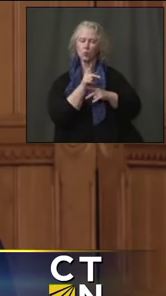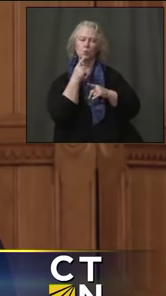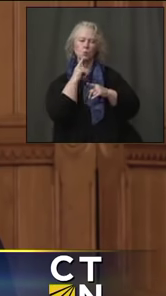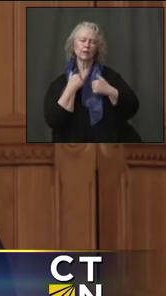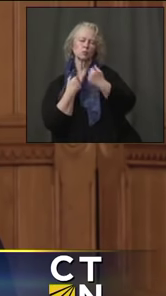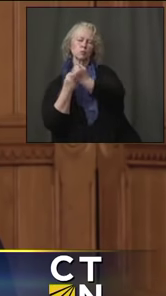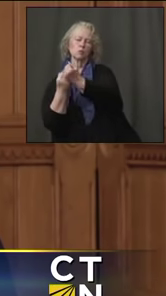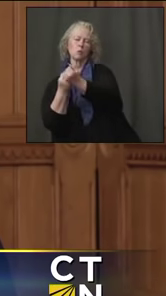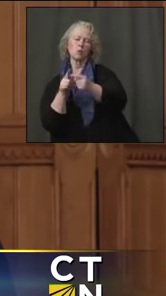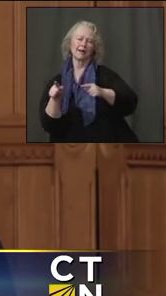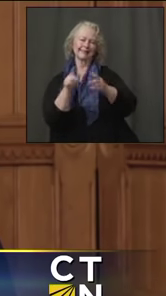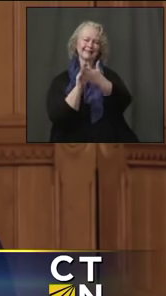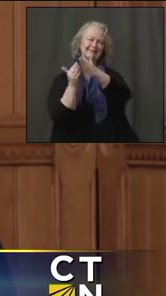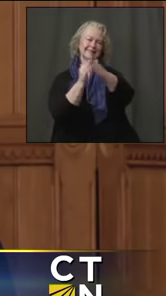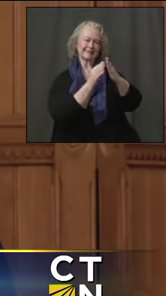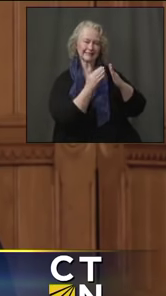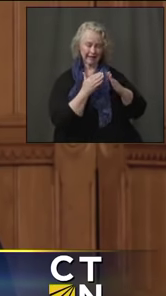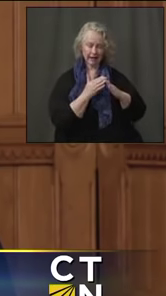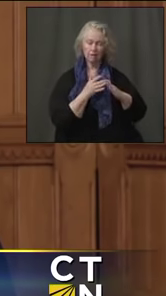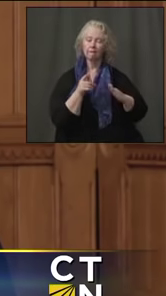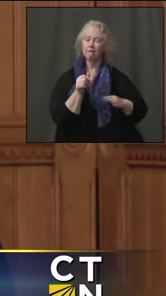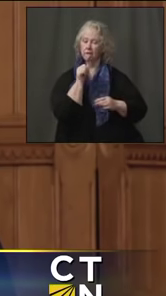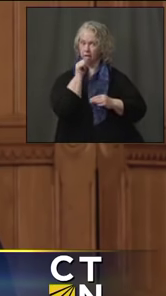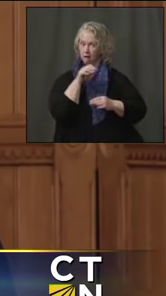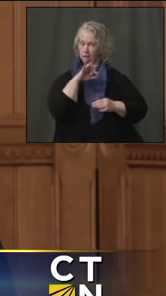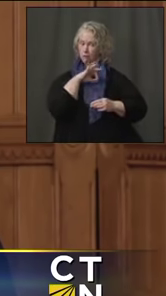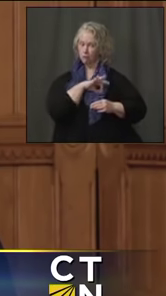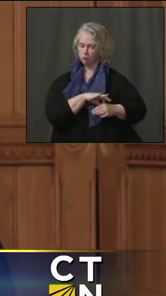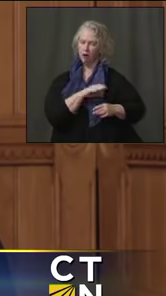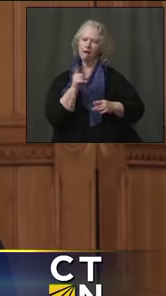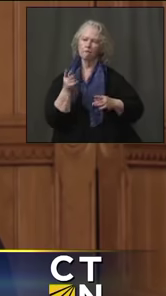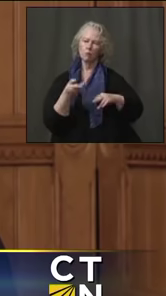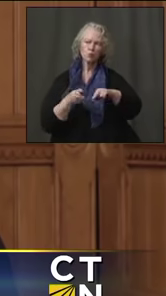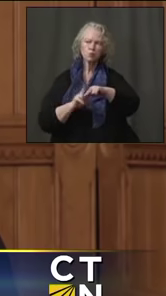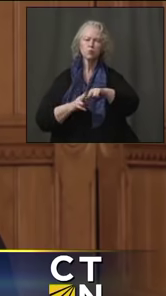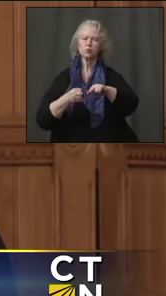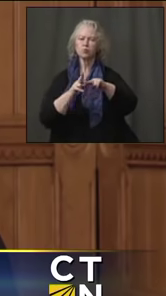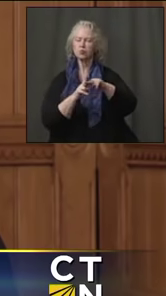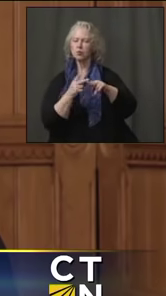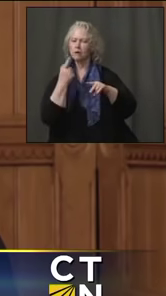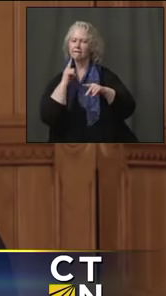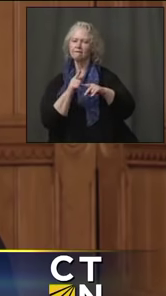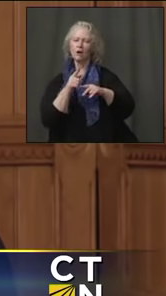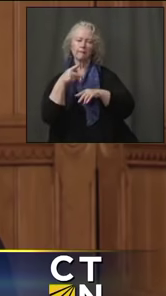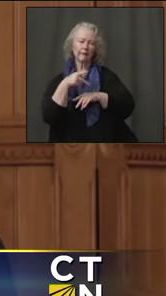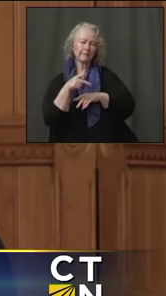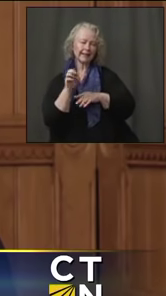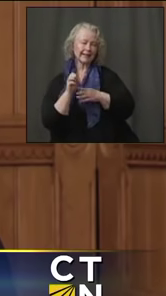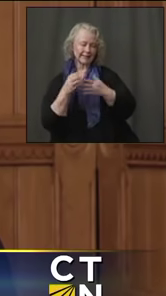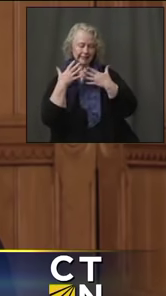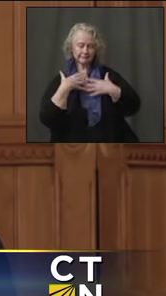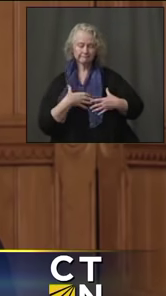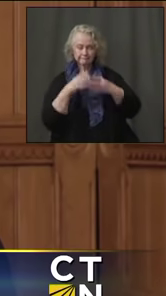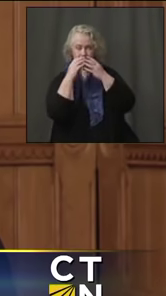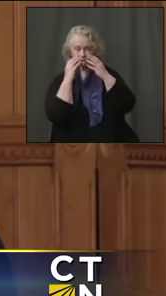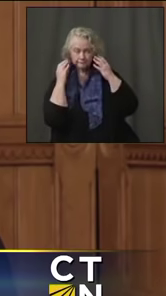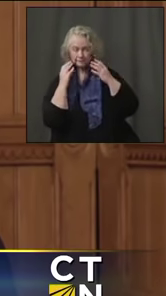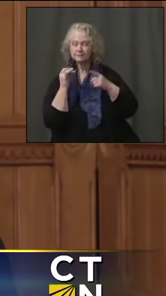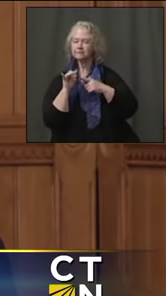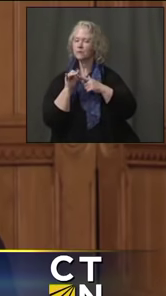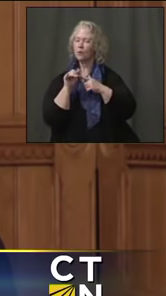have incurred. Nonprofits are experiencing increased costs for PPE, some of their wage additional costs, overtime,